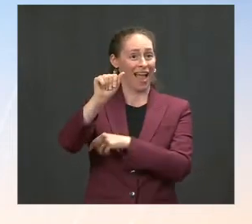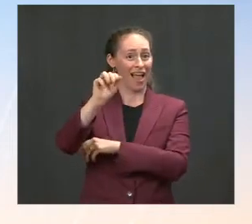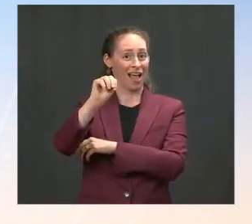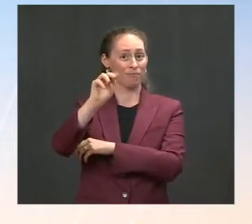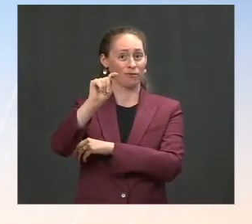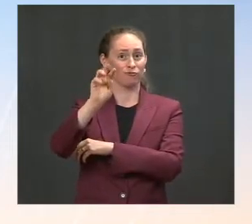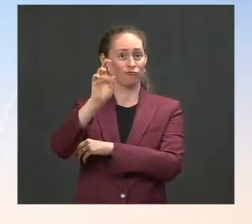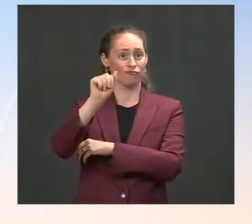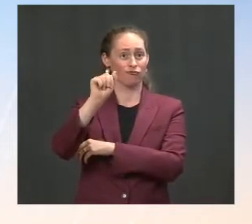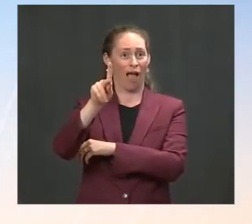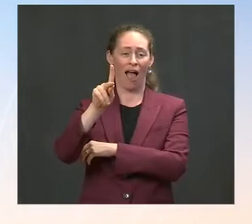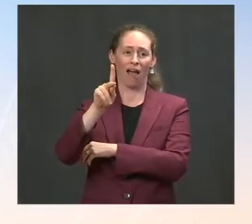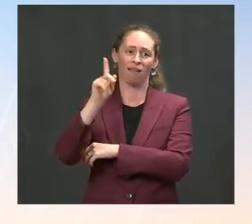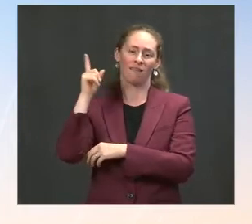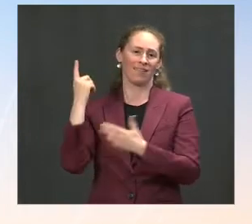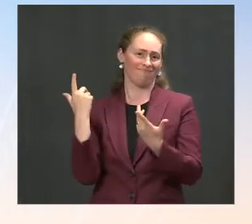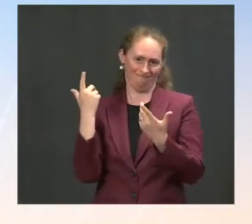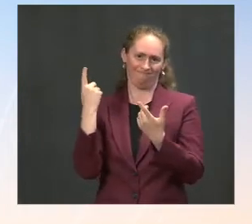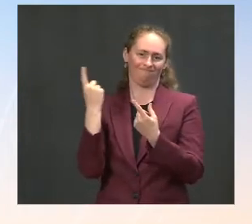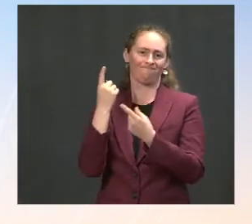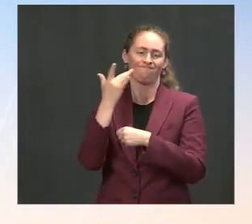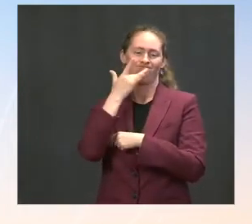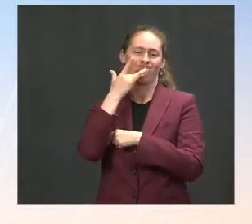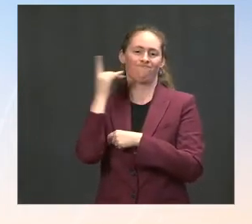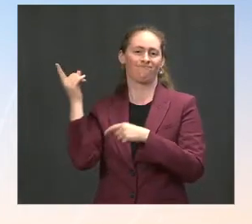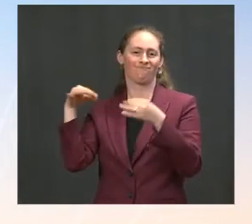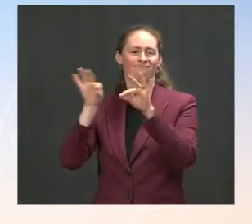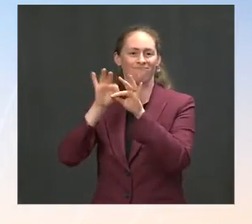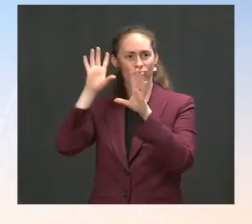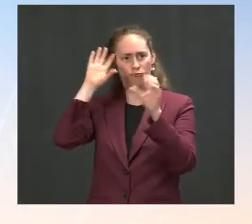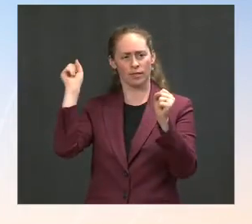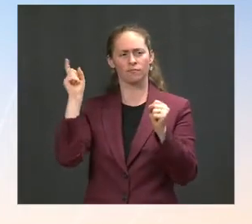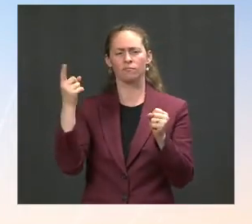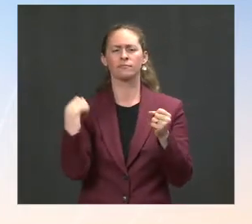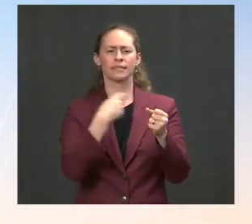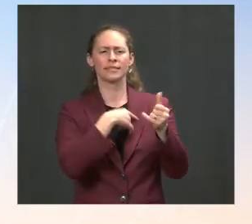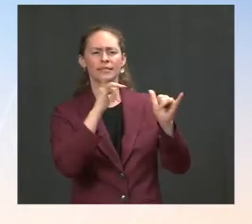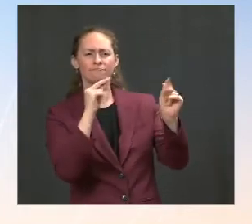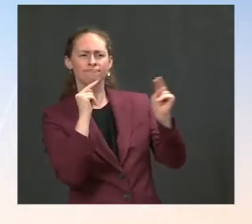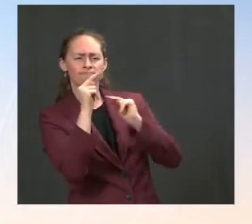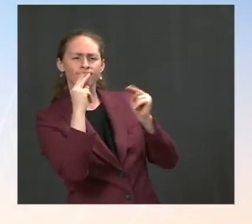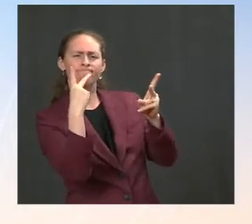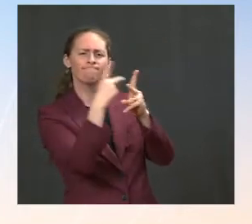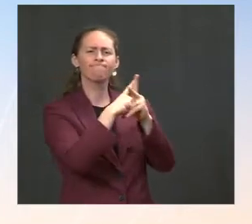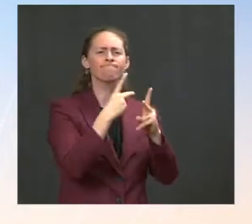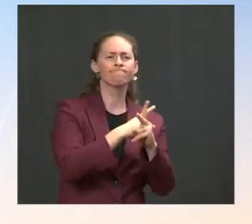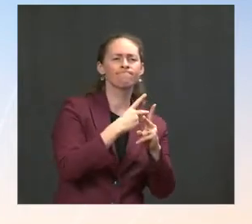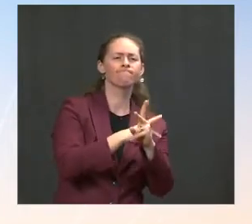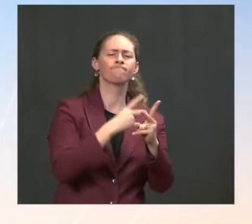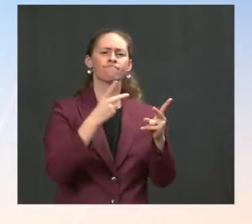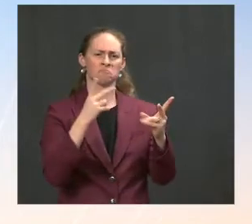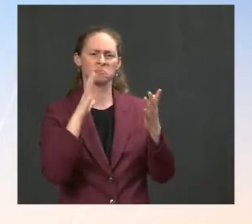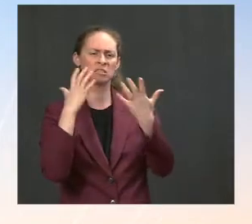believe that that members can get this work done and can work through these issues quite quickly. And as you know, the issue is about